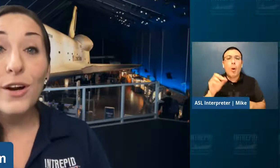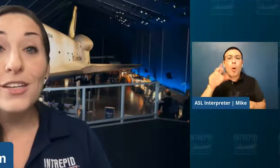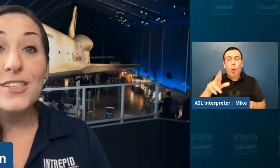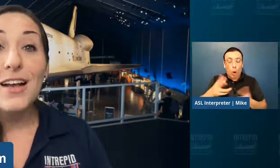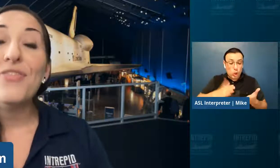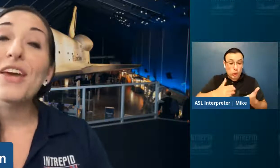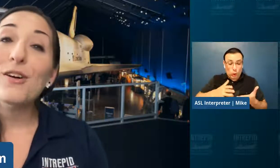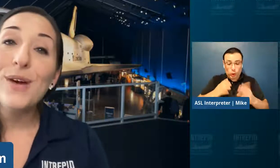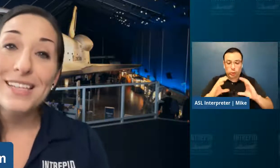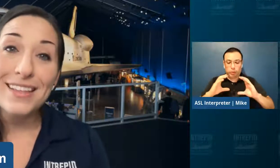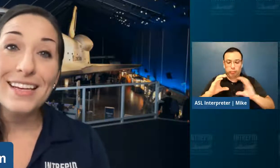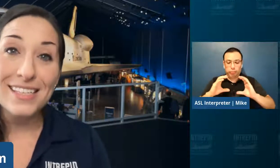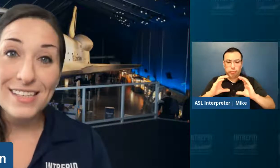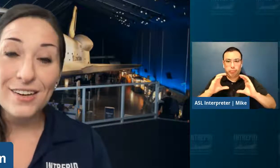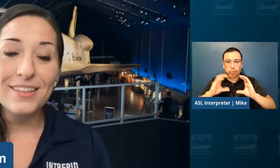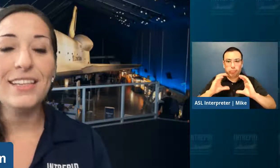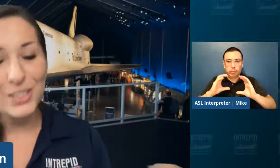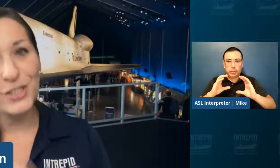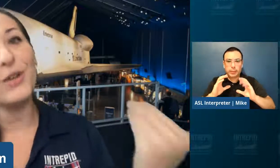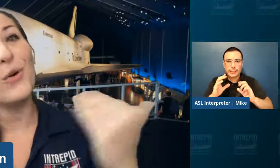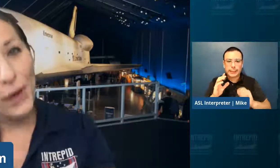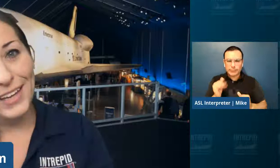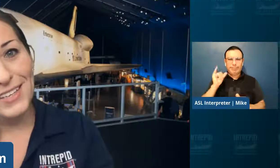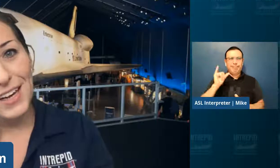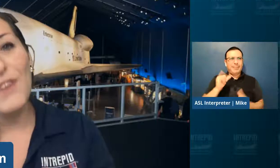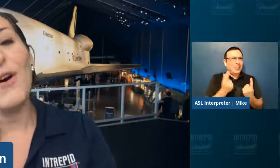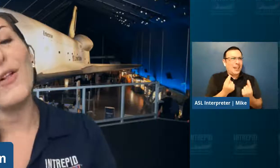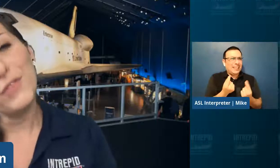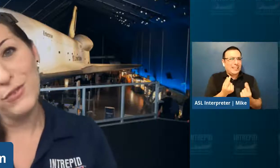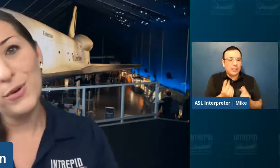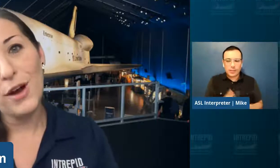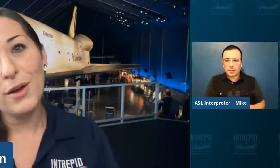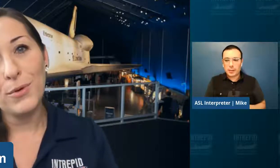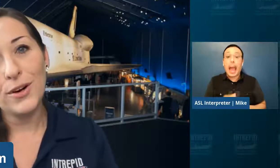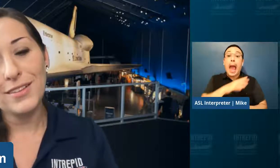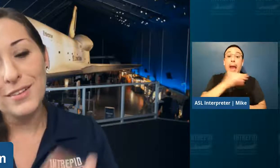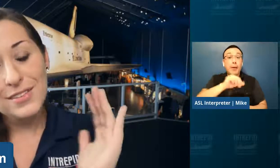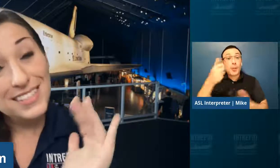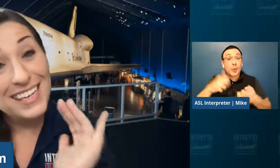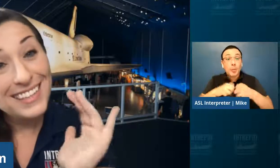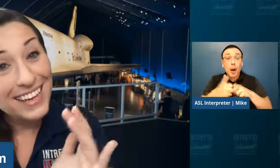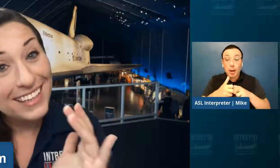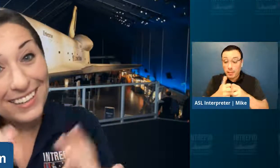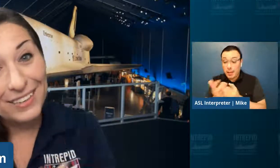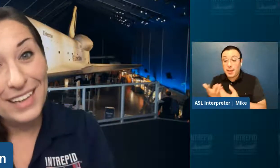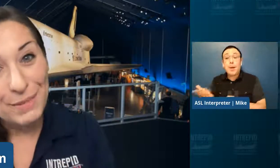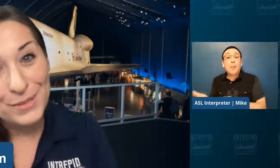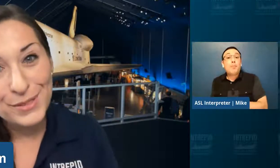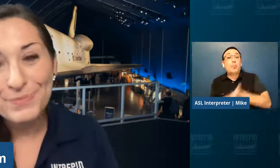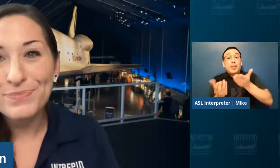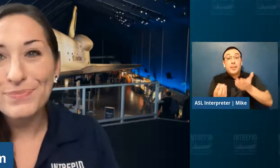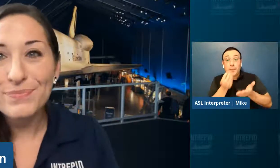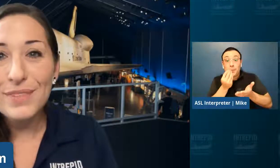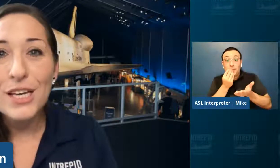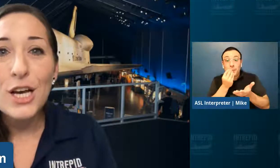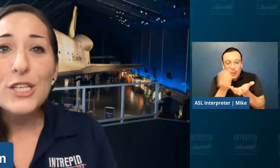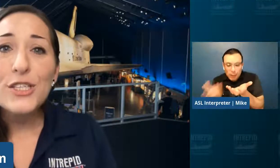And so, of course, they also had to then consider the additional weight of all of the food on board those teeny tiny little